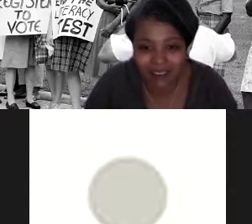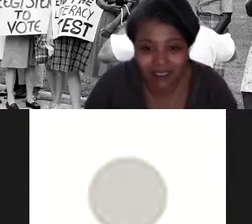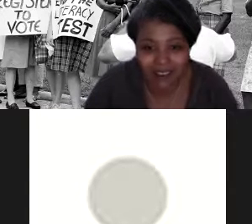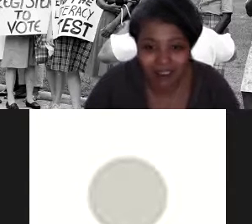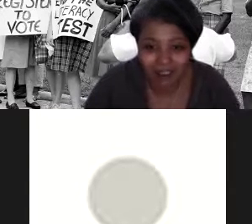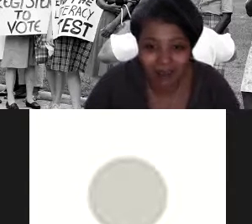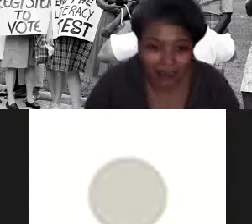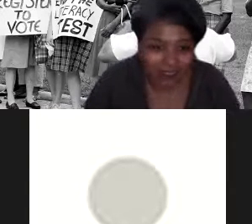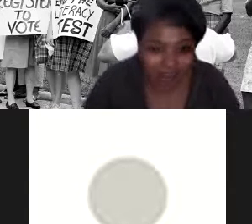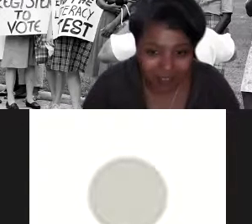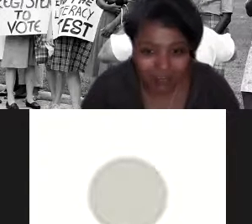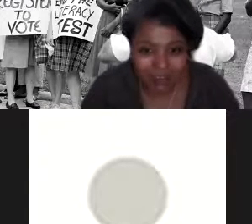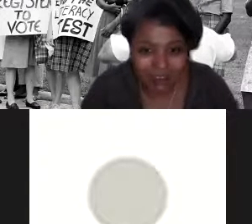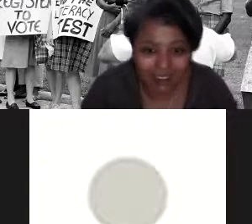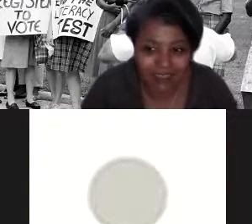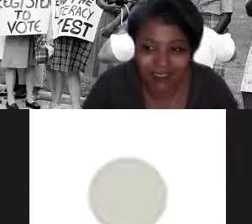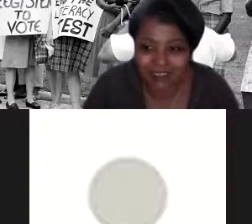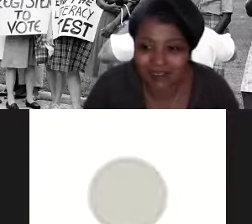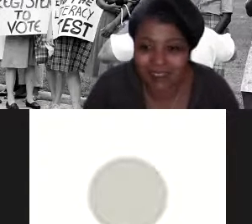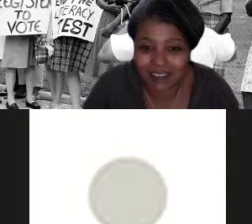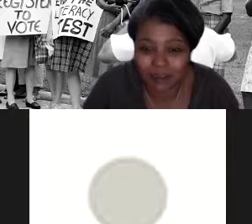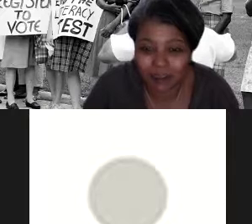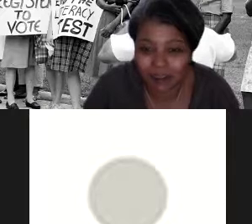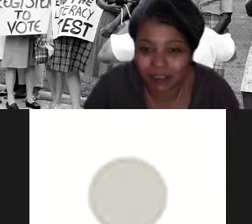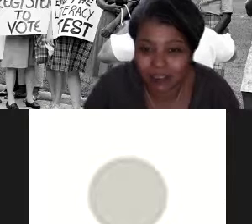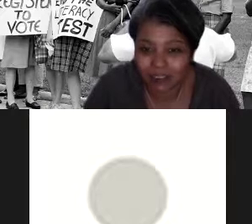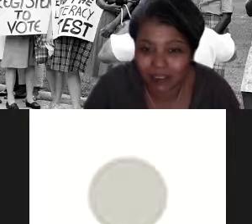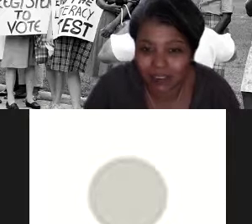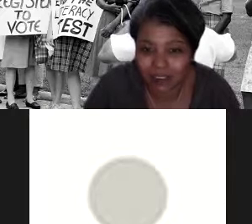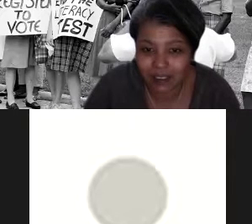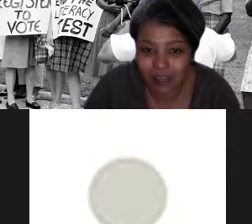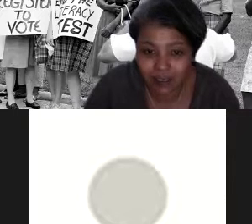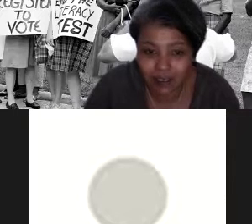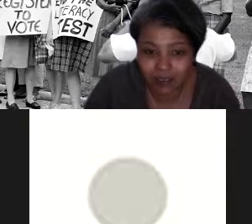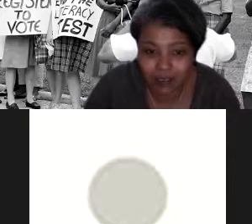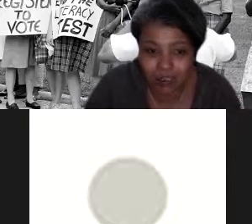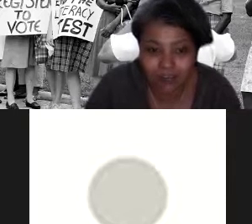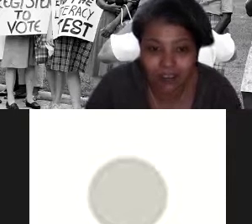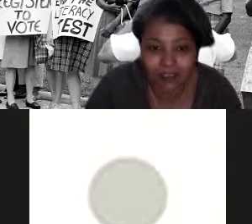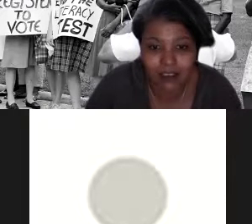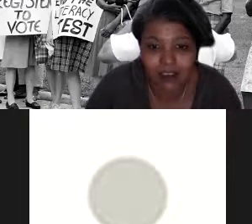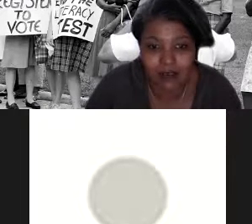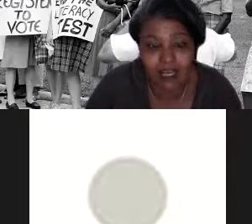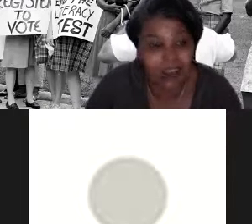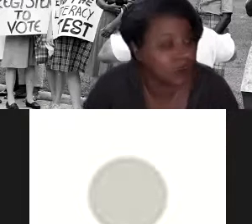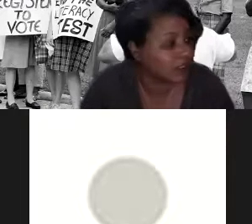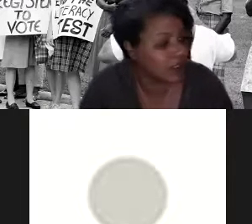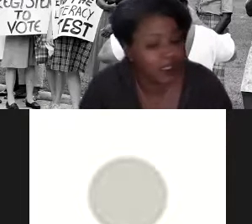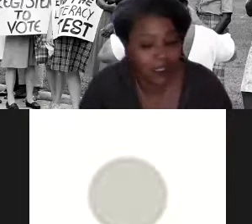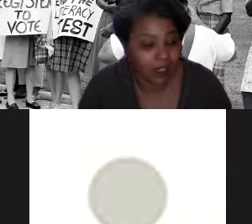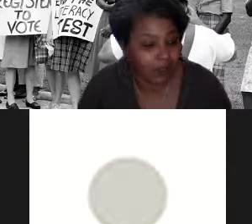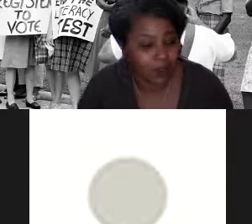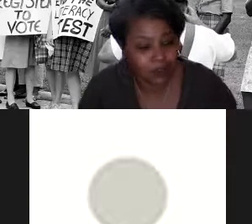campaign. Of course, you know, I'm honored, Karen and LaRhonda, for the work that you've done in our community to make sure that the youth